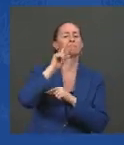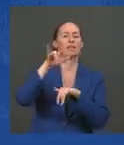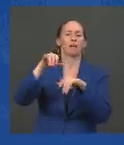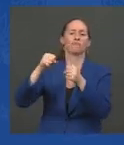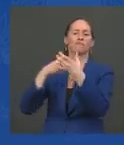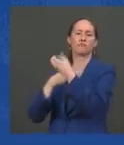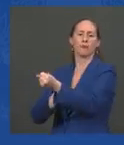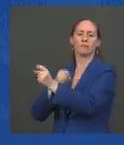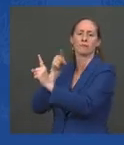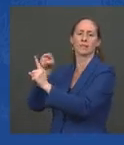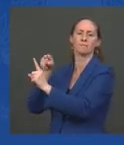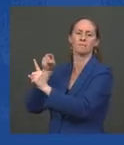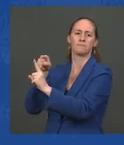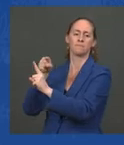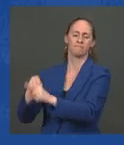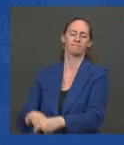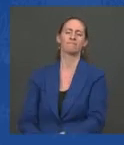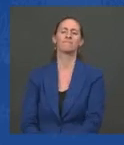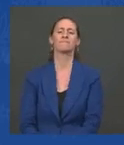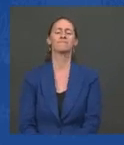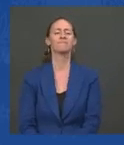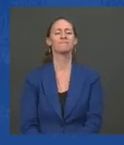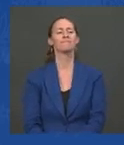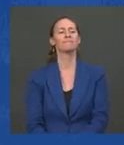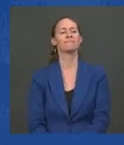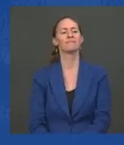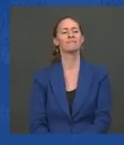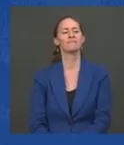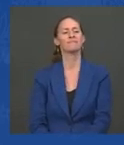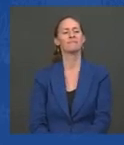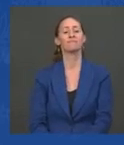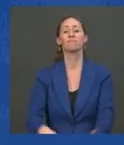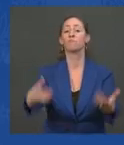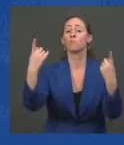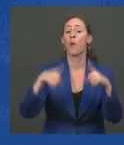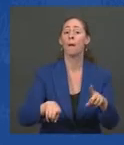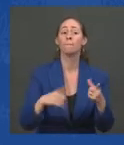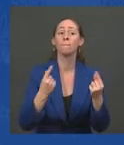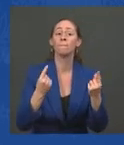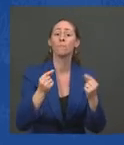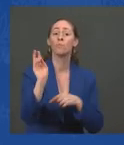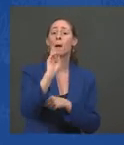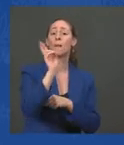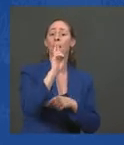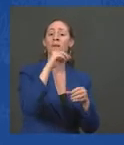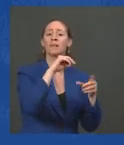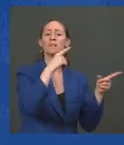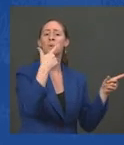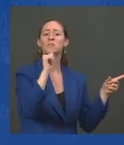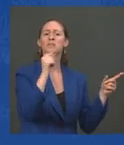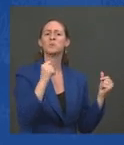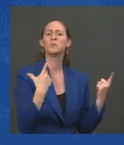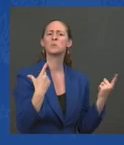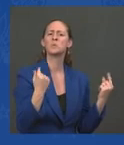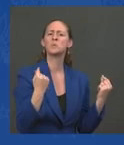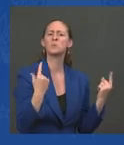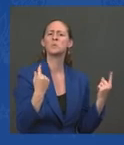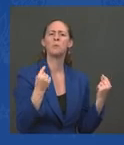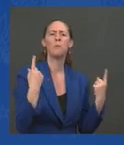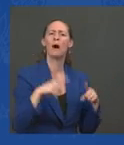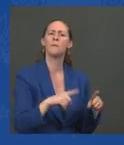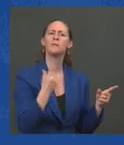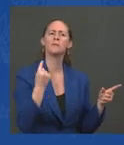response of Republicans of Georgia, what was it? It's not to try winning on the merits and